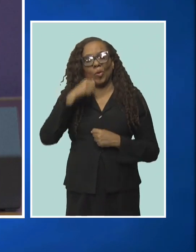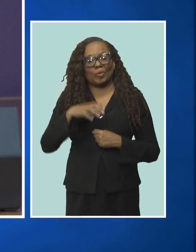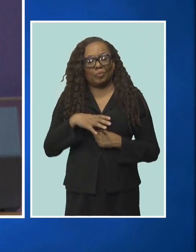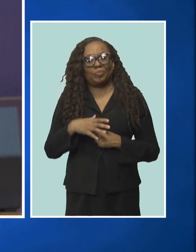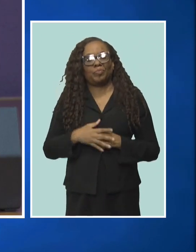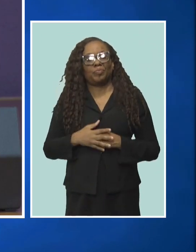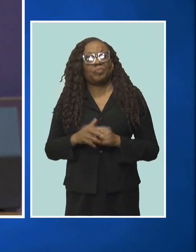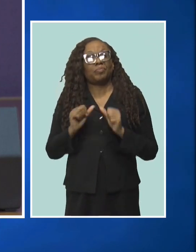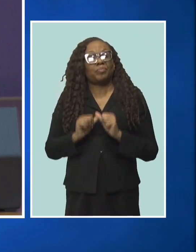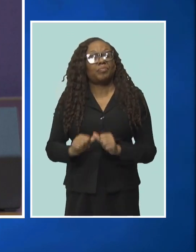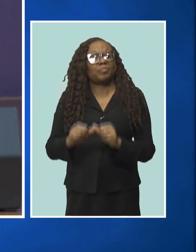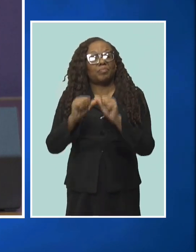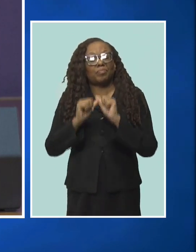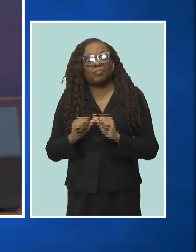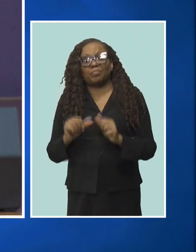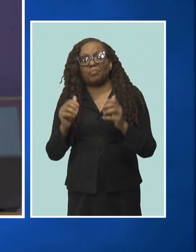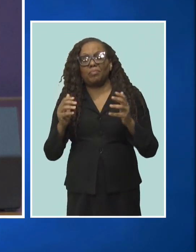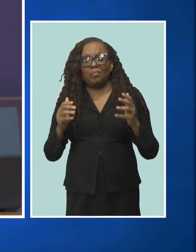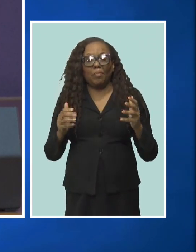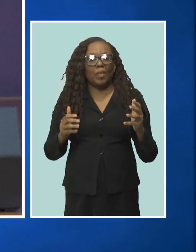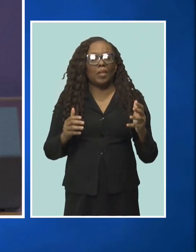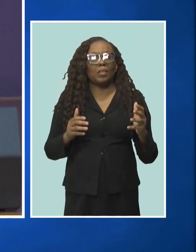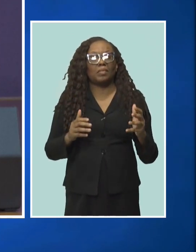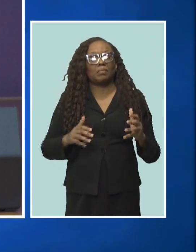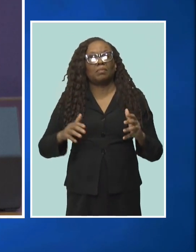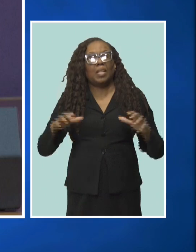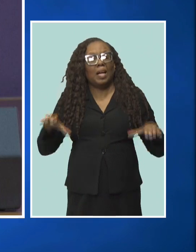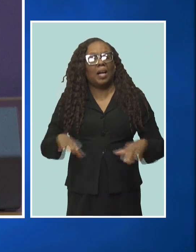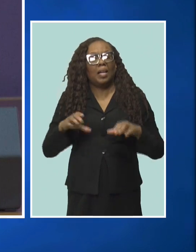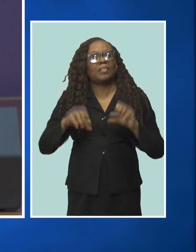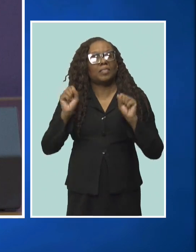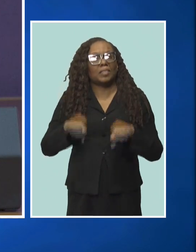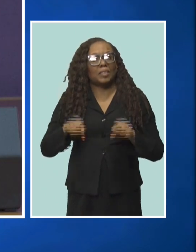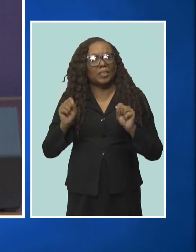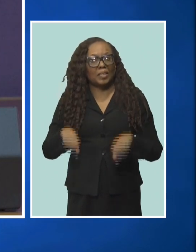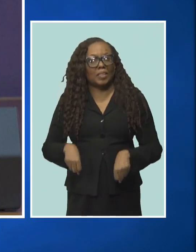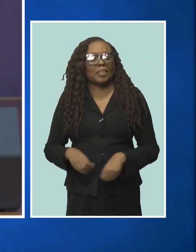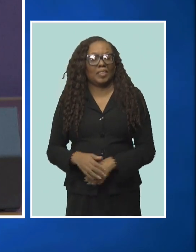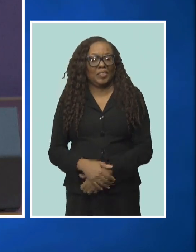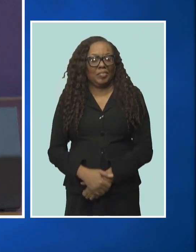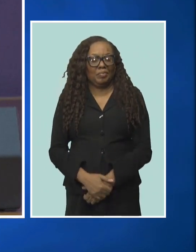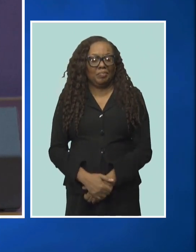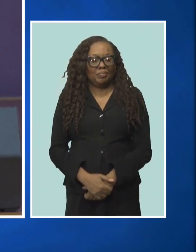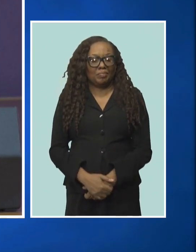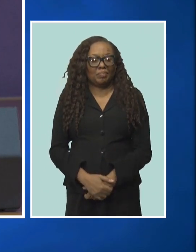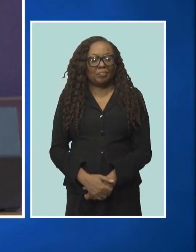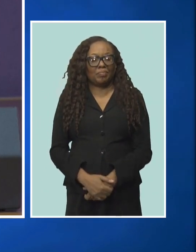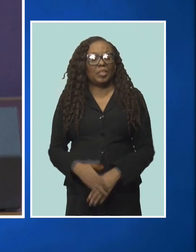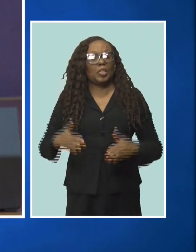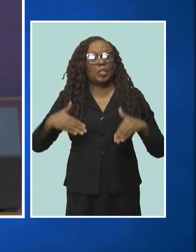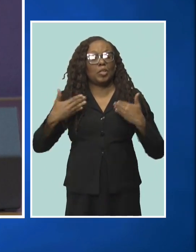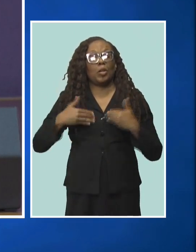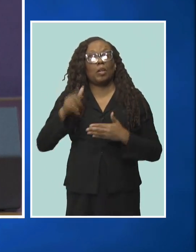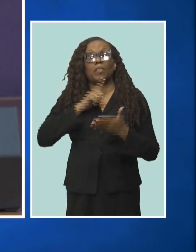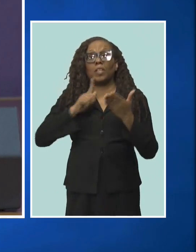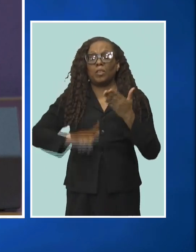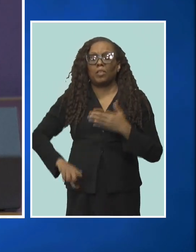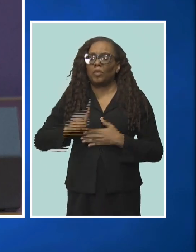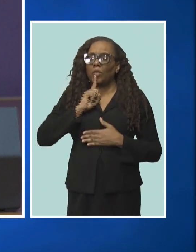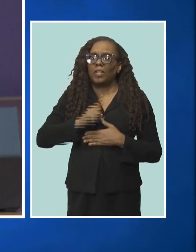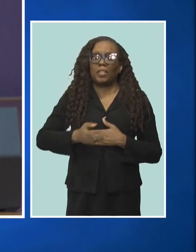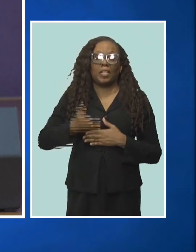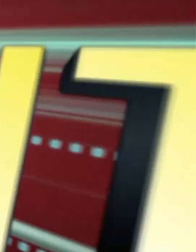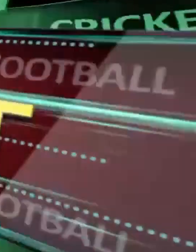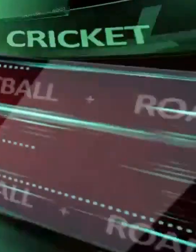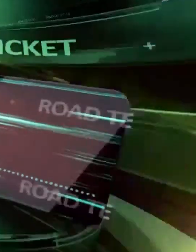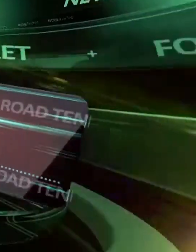who continues to make herself as active as she can in the home. The joy of the Lord is definitely